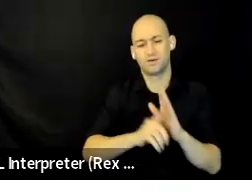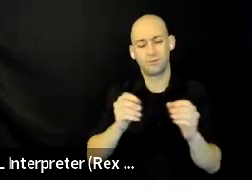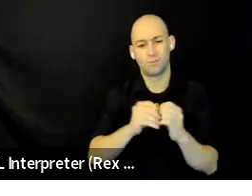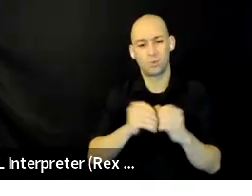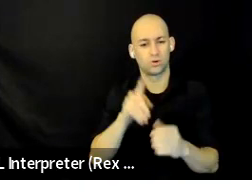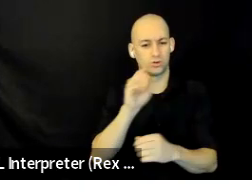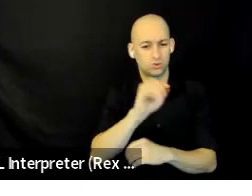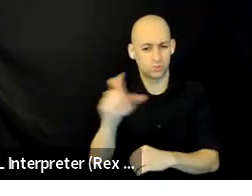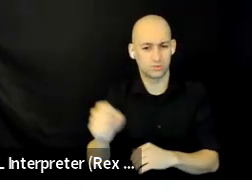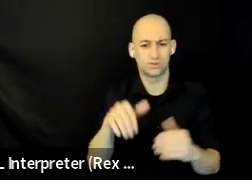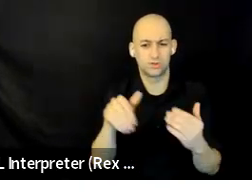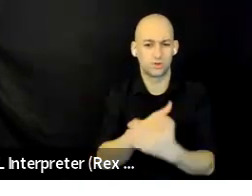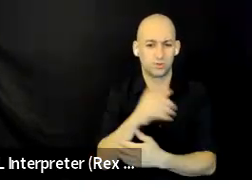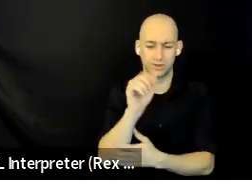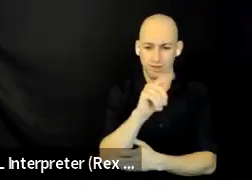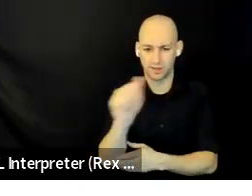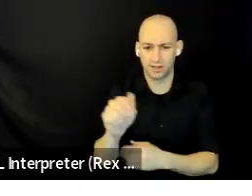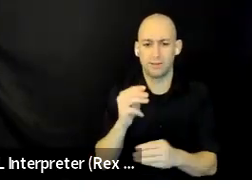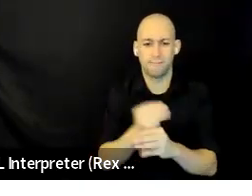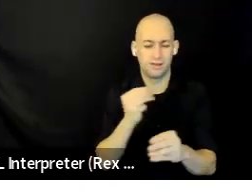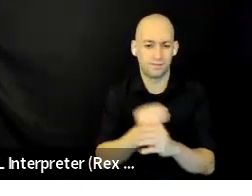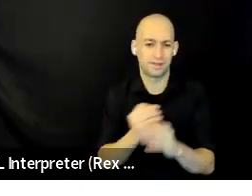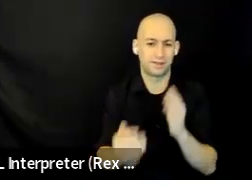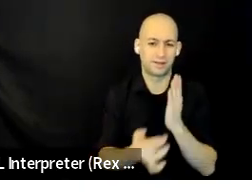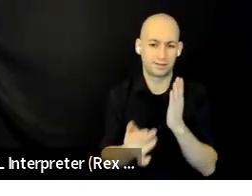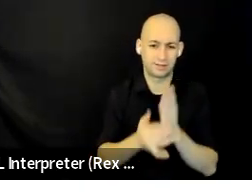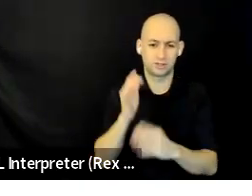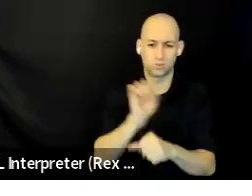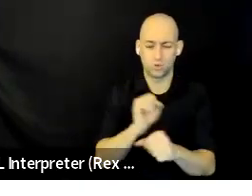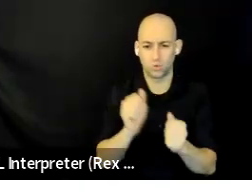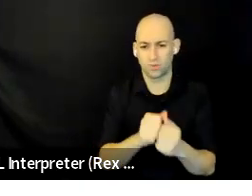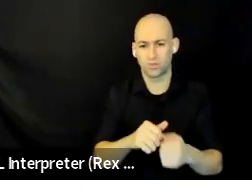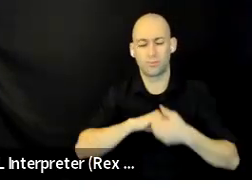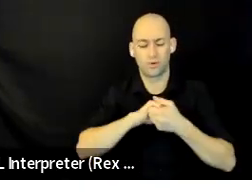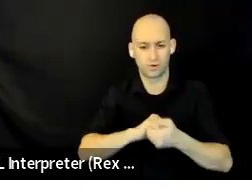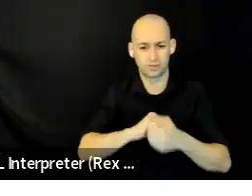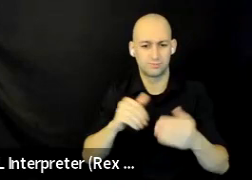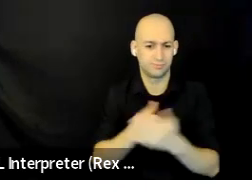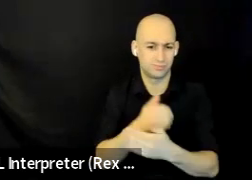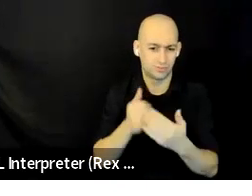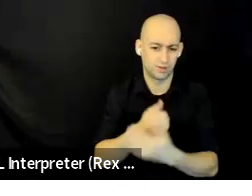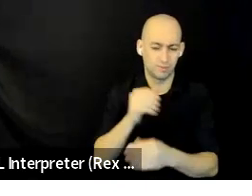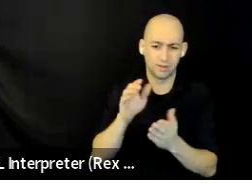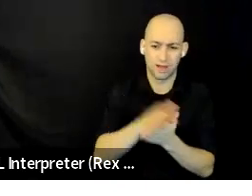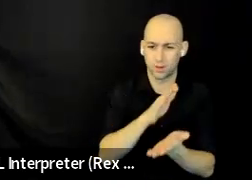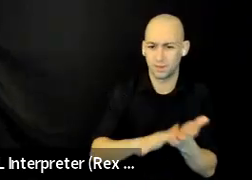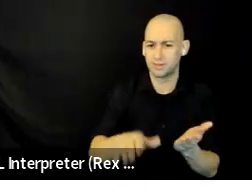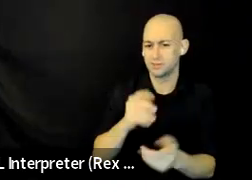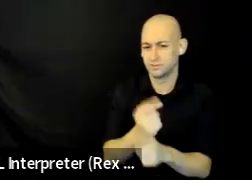innovative methodologies and techniques, we'll work with partners to update the documents accordingly. Next